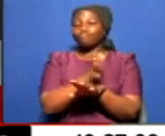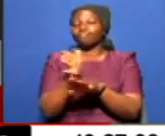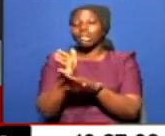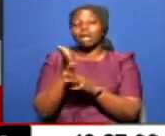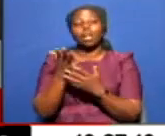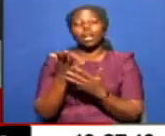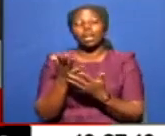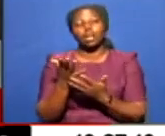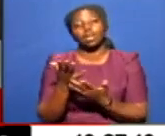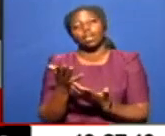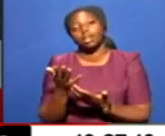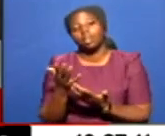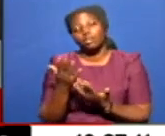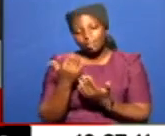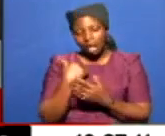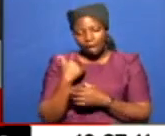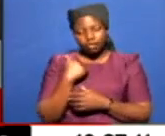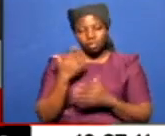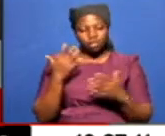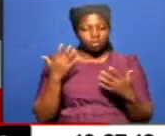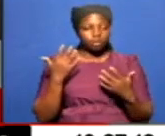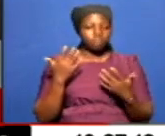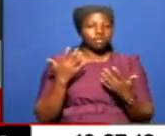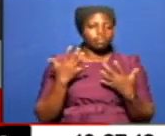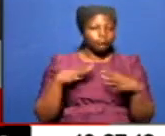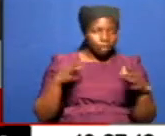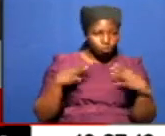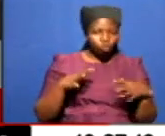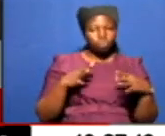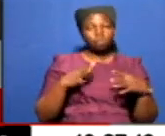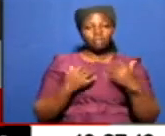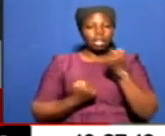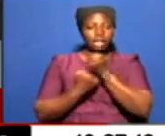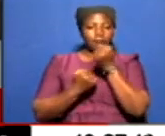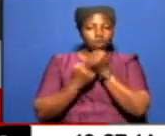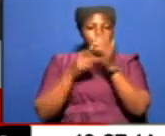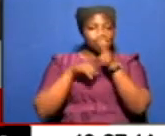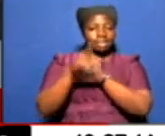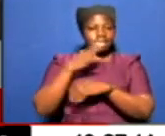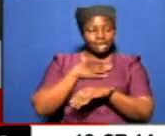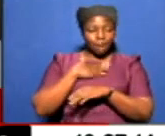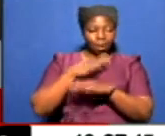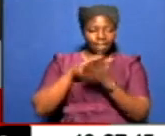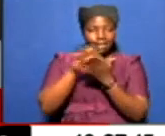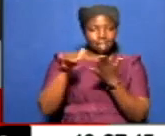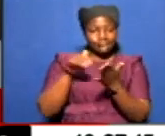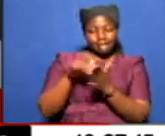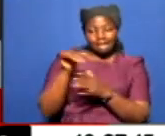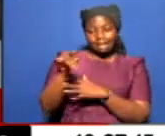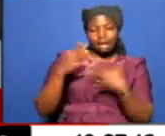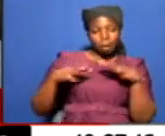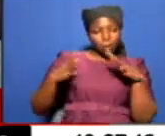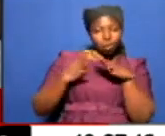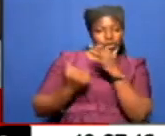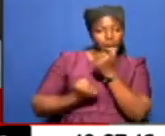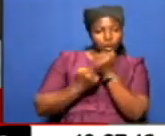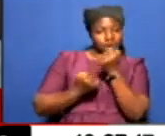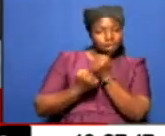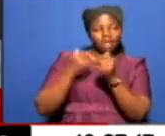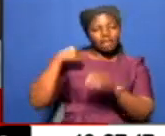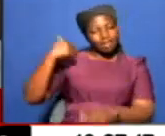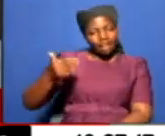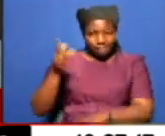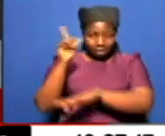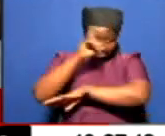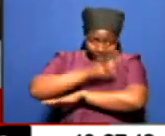support in our center. The citizen mechanism support also, on a day-to-day